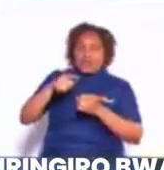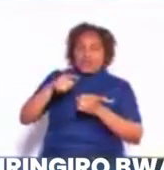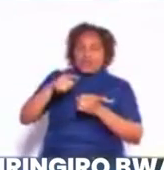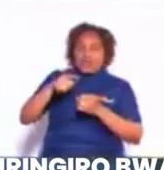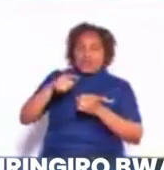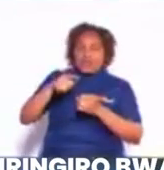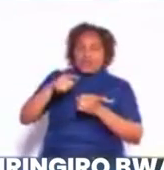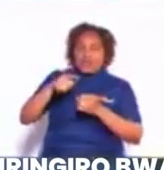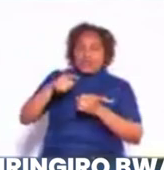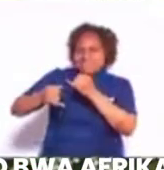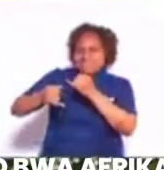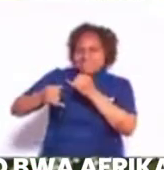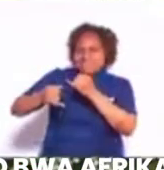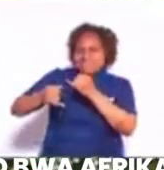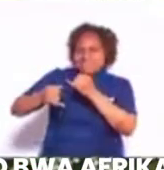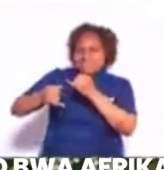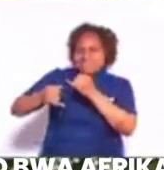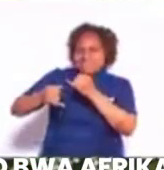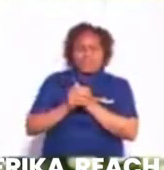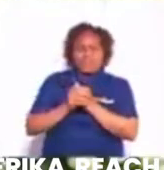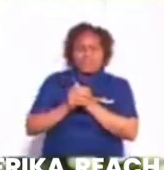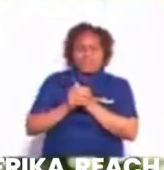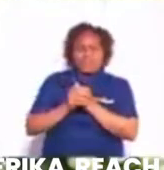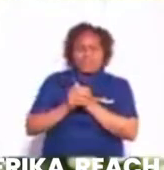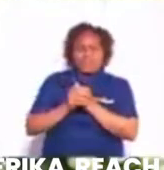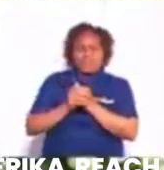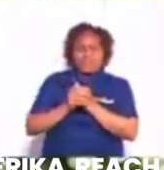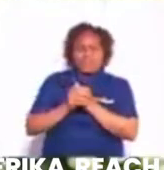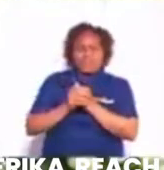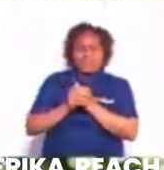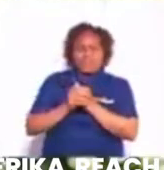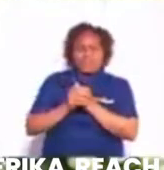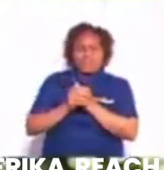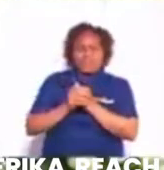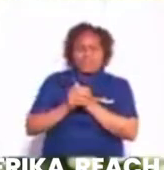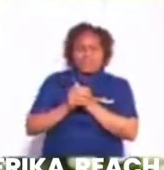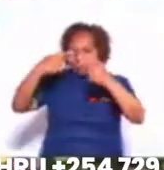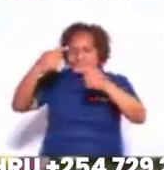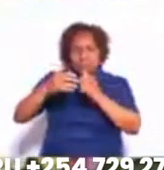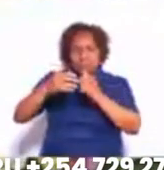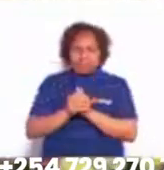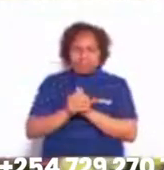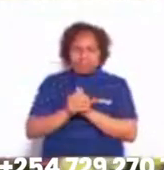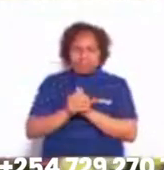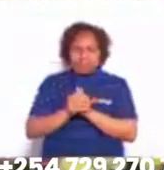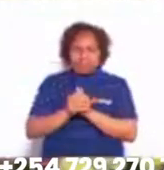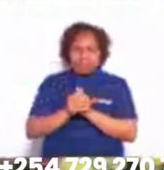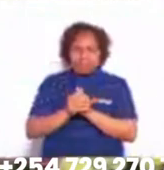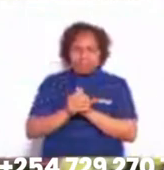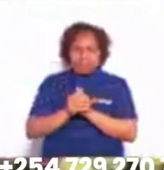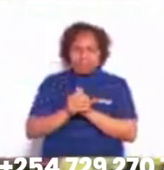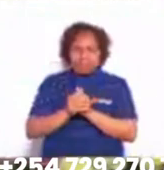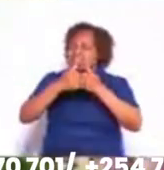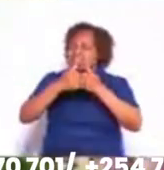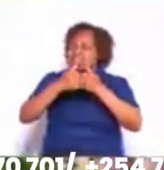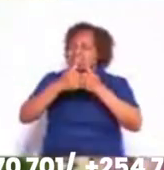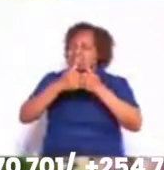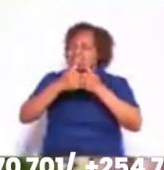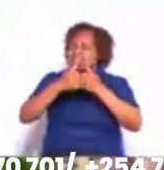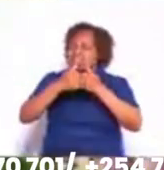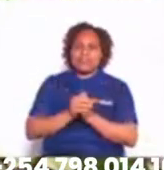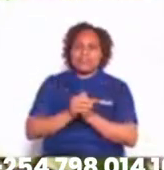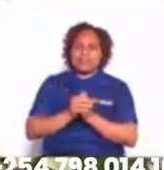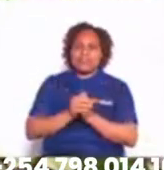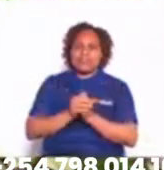edge of it. You think nothing can go on. Things have fallen apart.